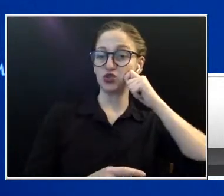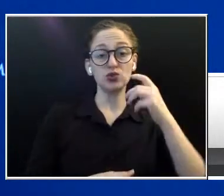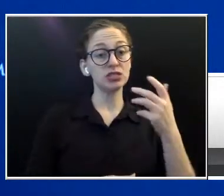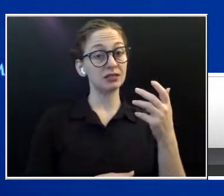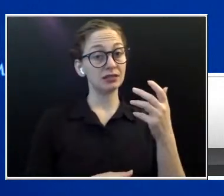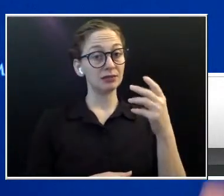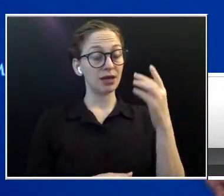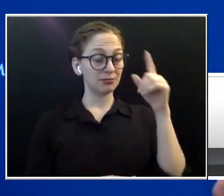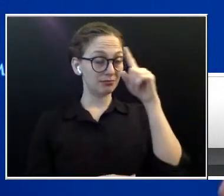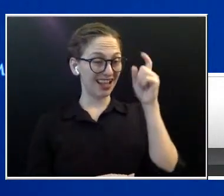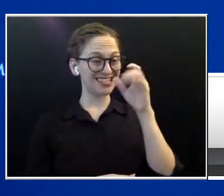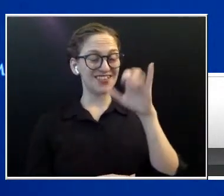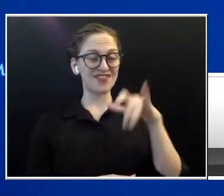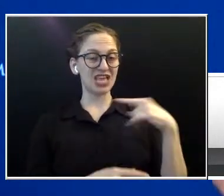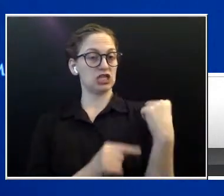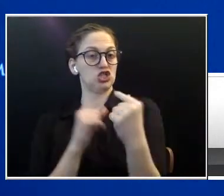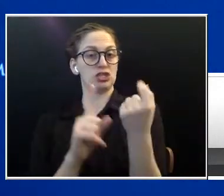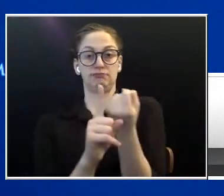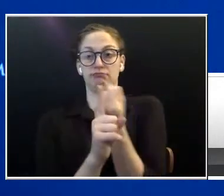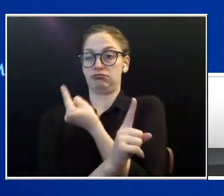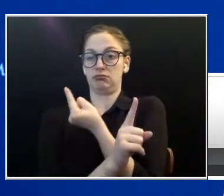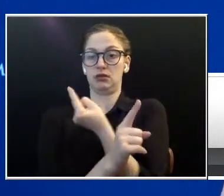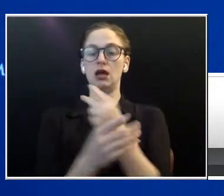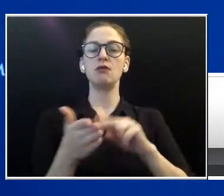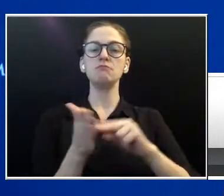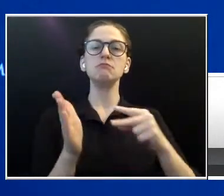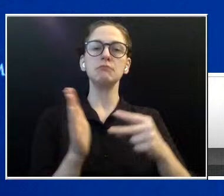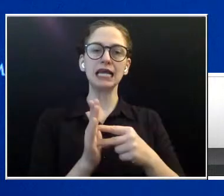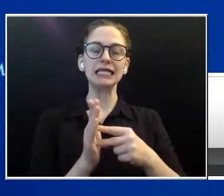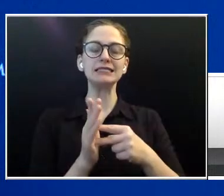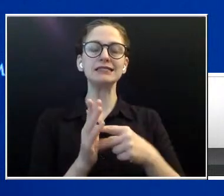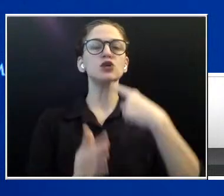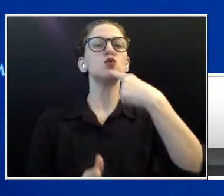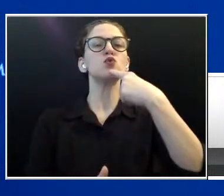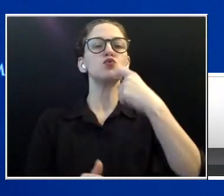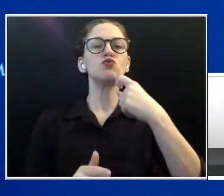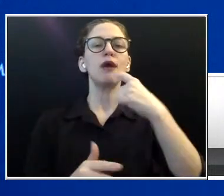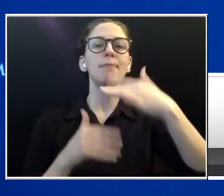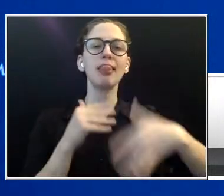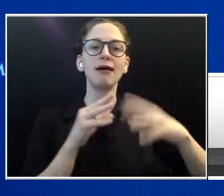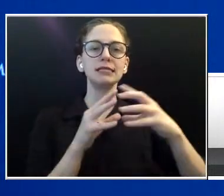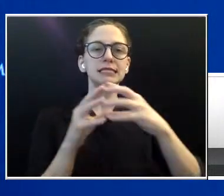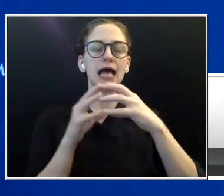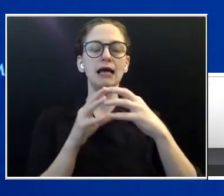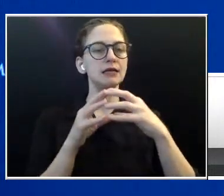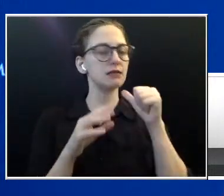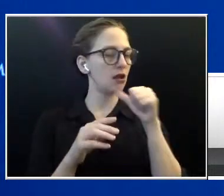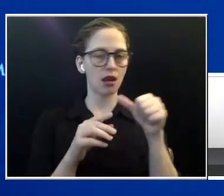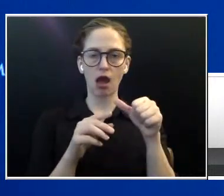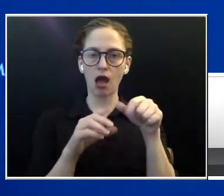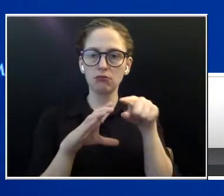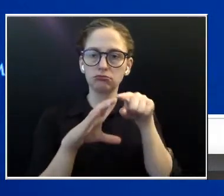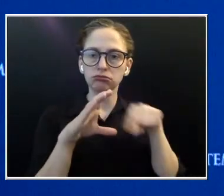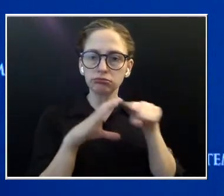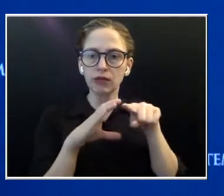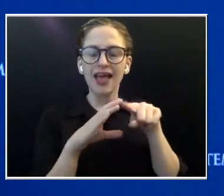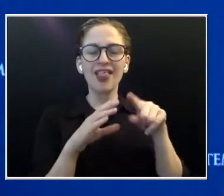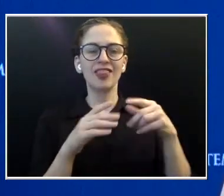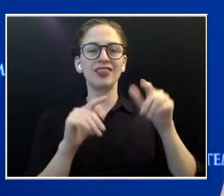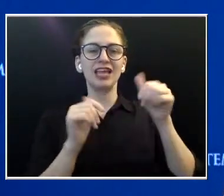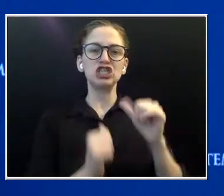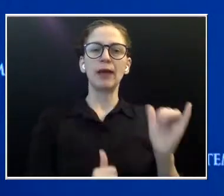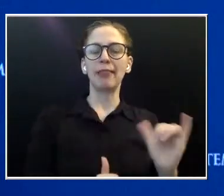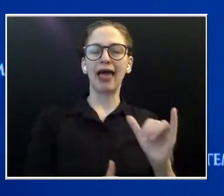the red blood cells to form sickle shapes, and they plug up blood vessels. When they plug up blood vessels, they